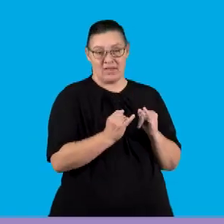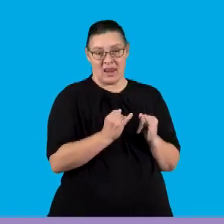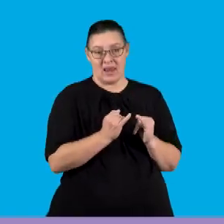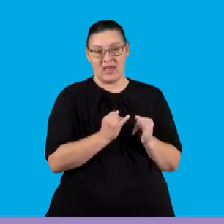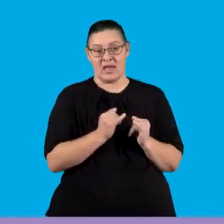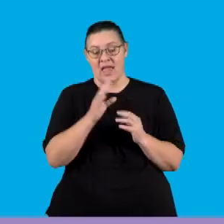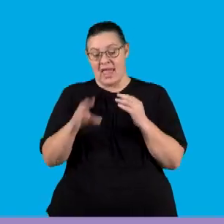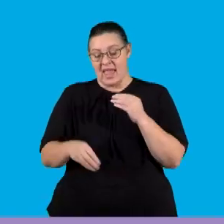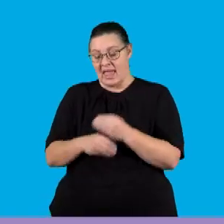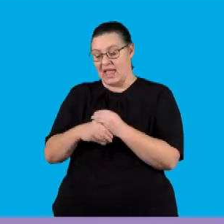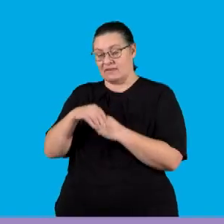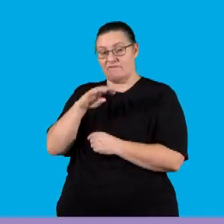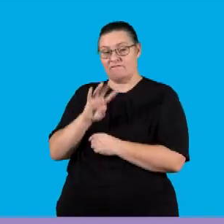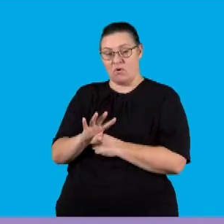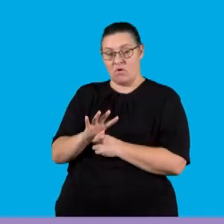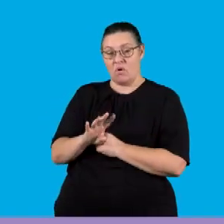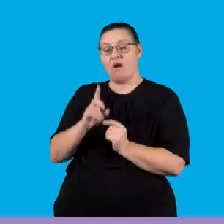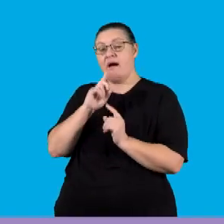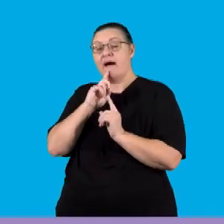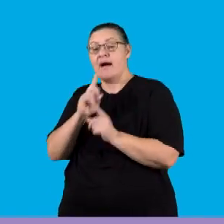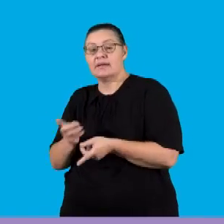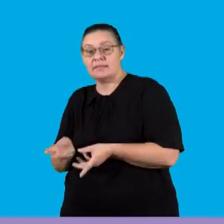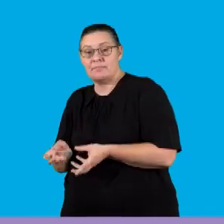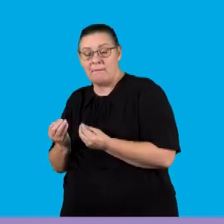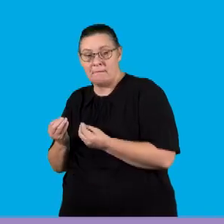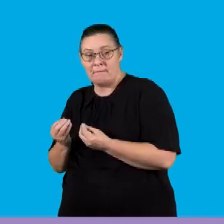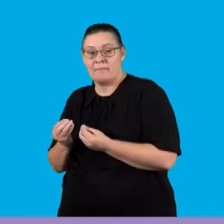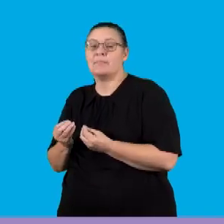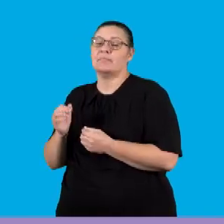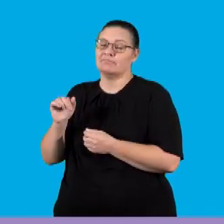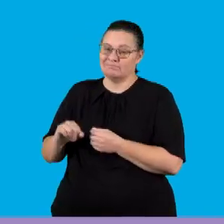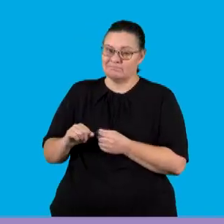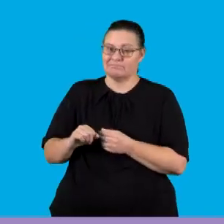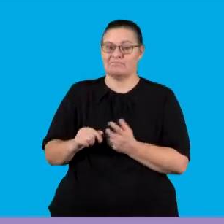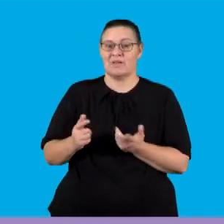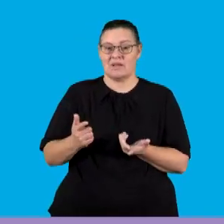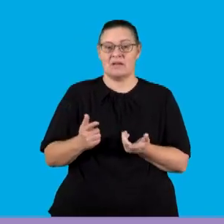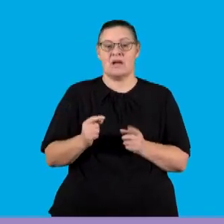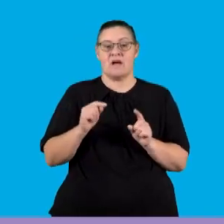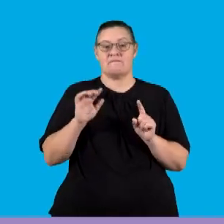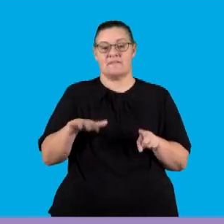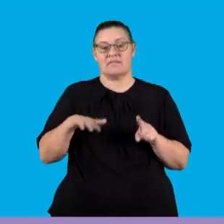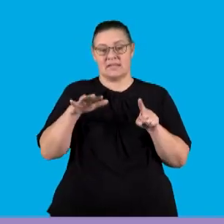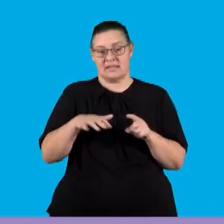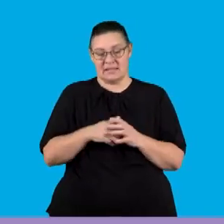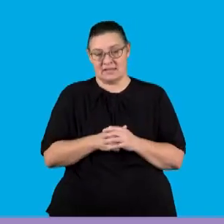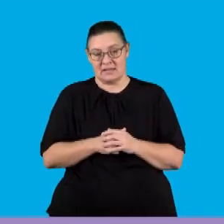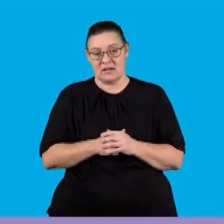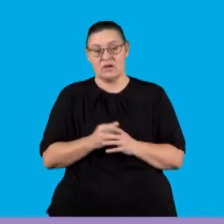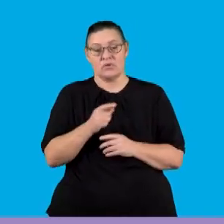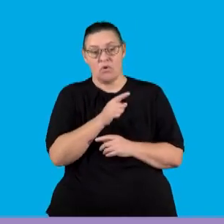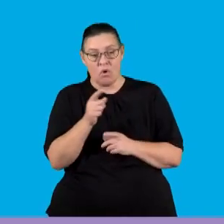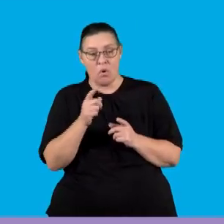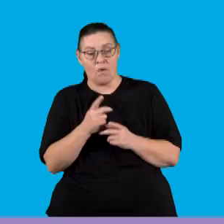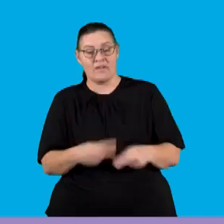about 11, and we add 4, what answer are we going to get? Yes, the answer is a 15.